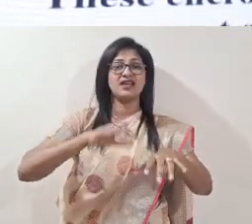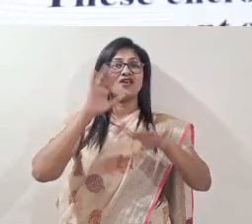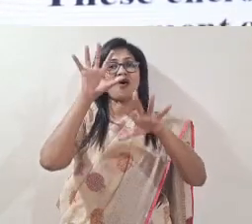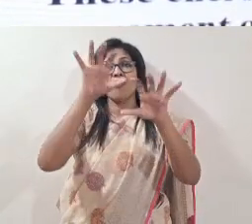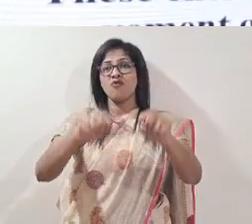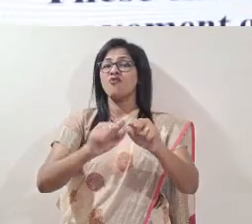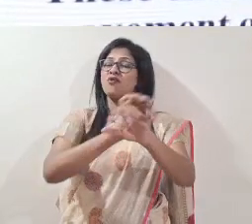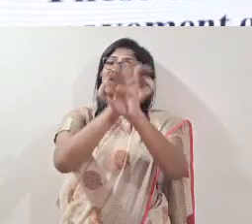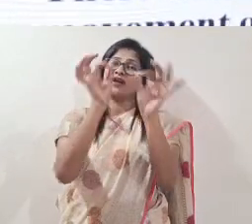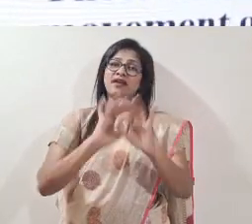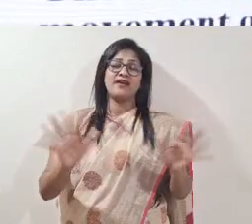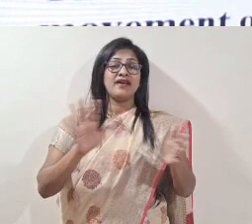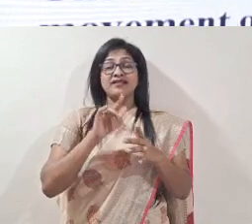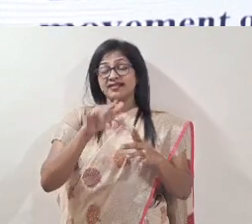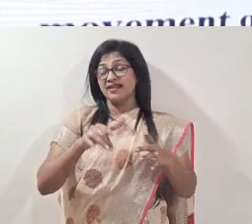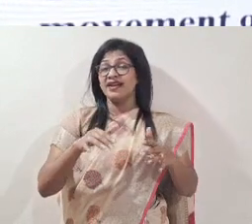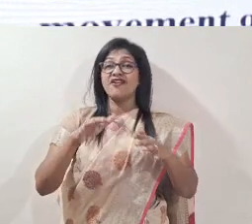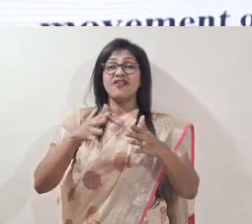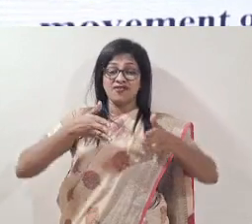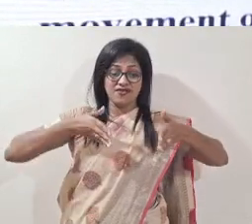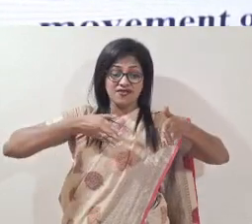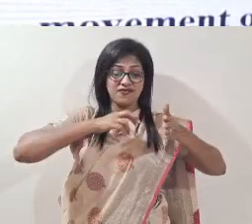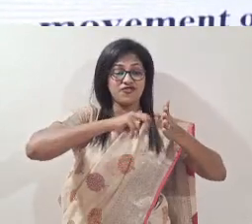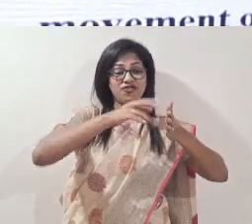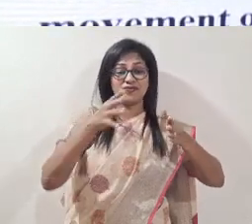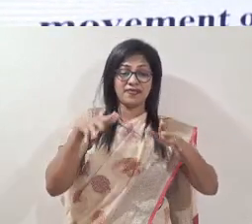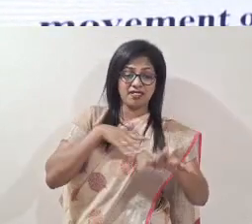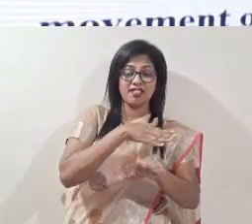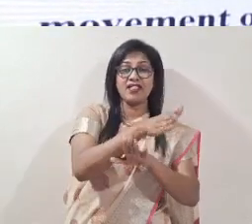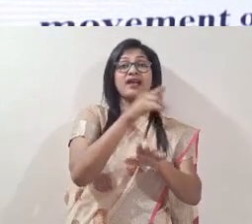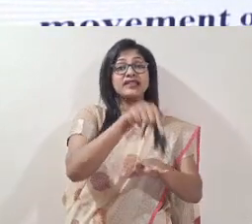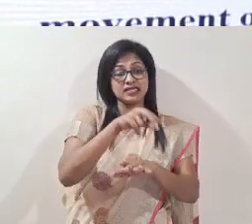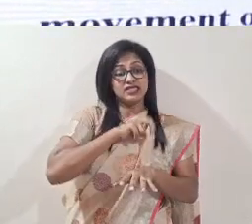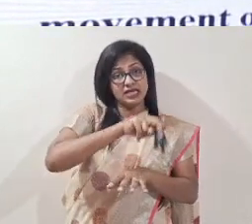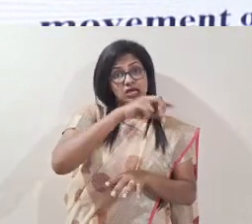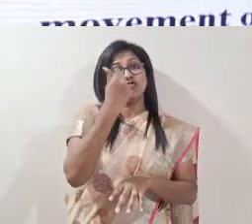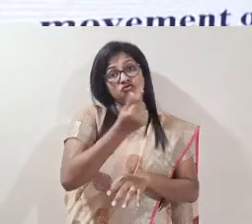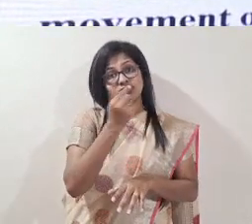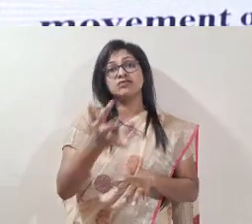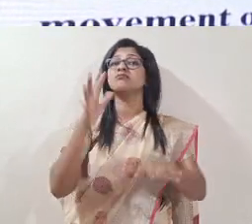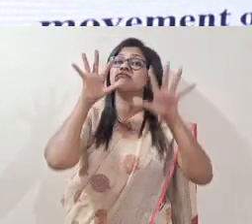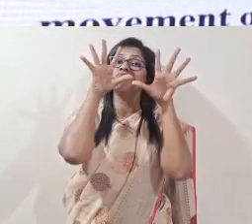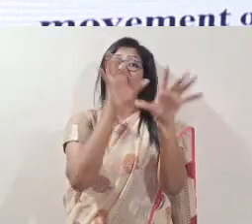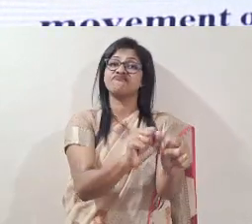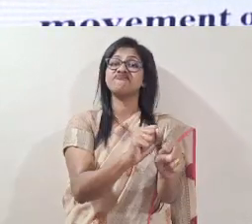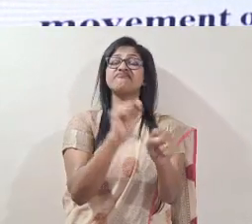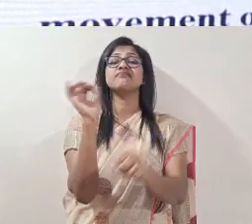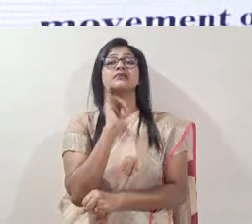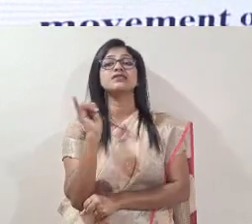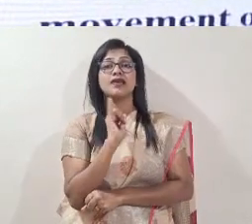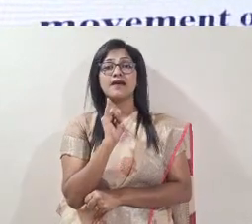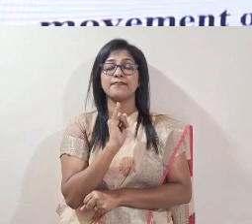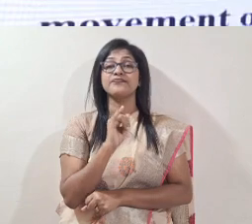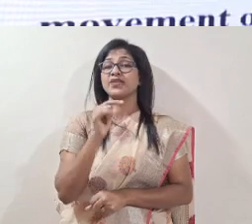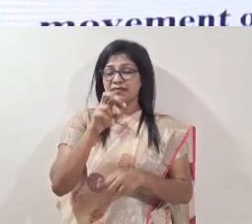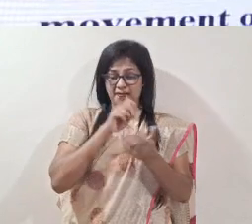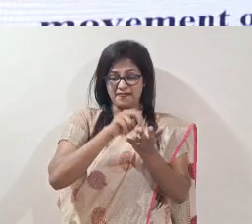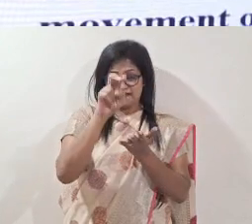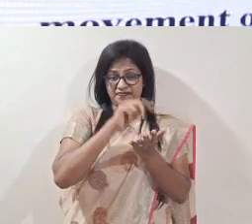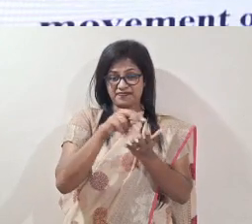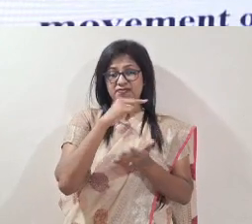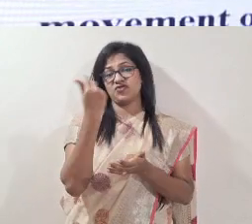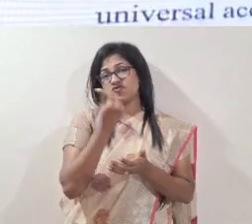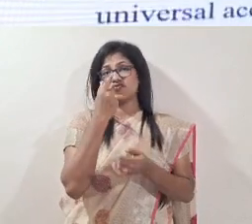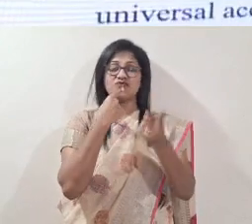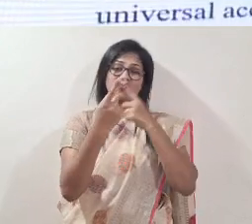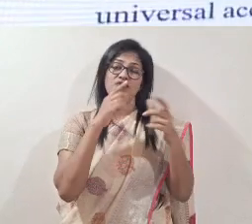who tend to encroach onto the footpaths meant otherwise for pedestrians. So now when we talk about pedestrians,